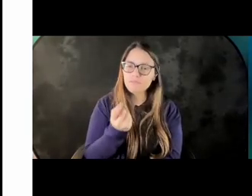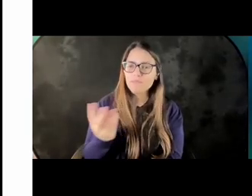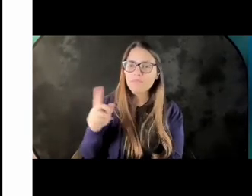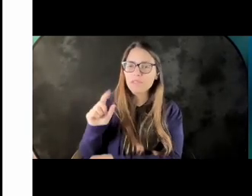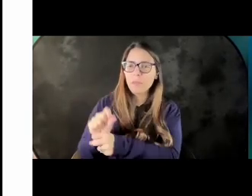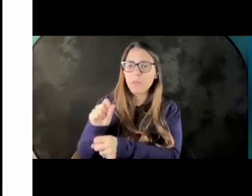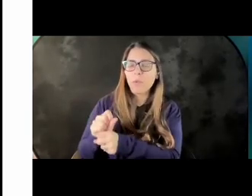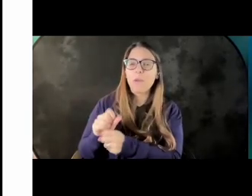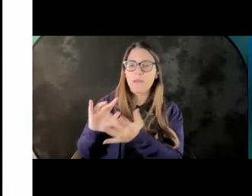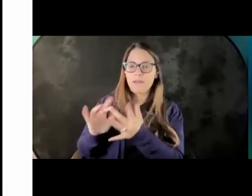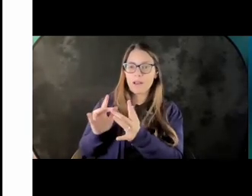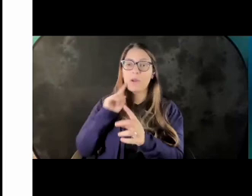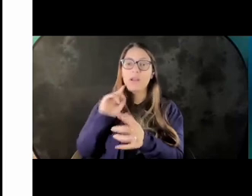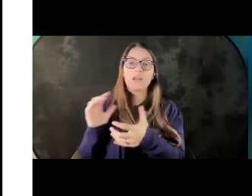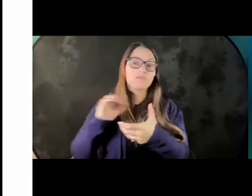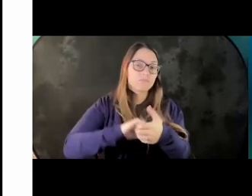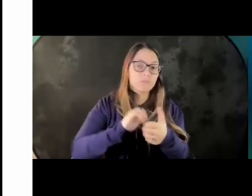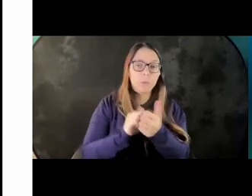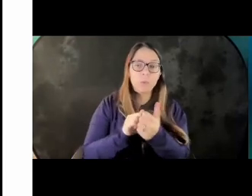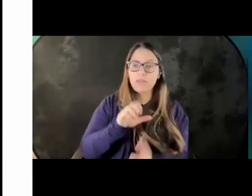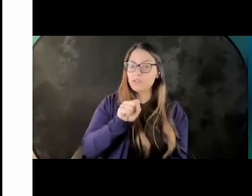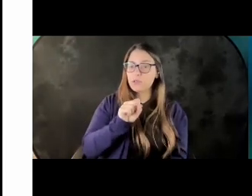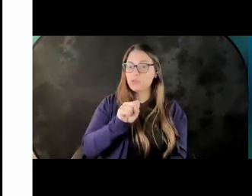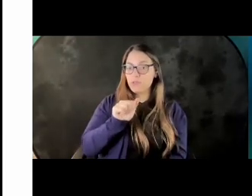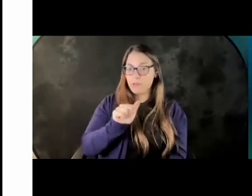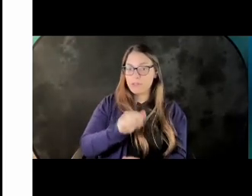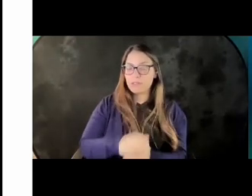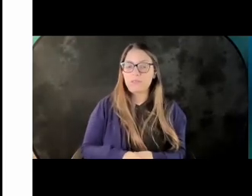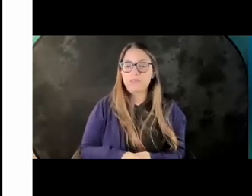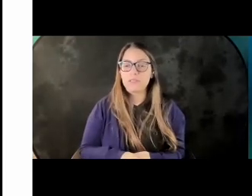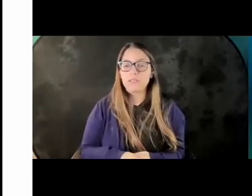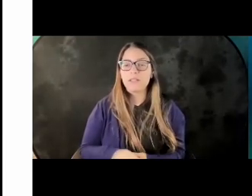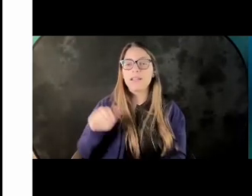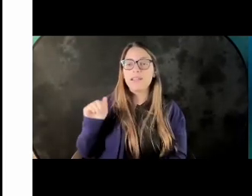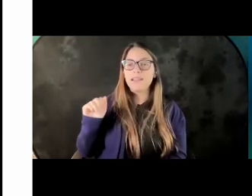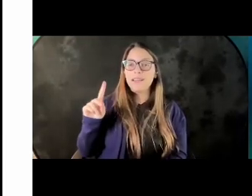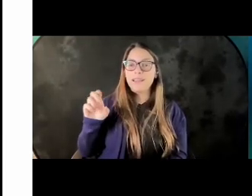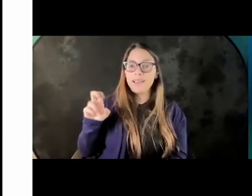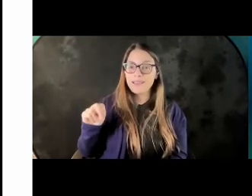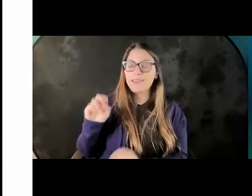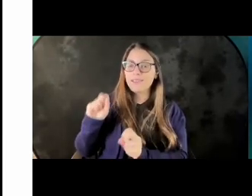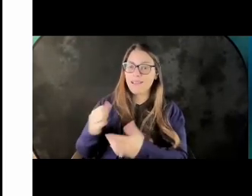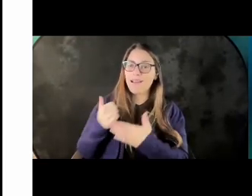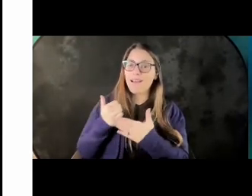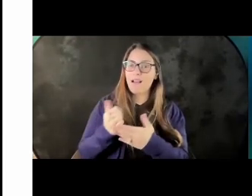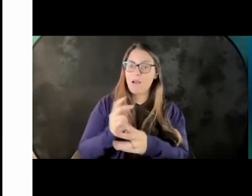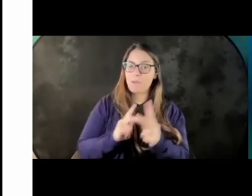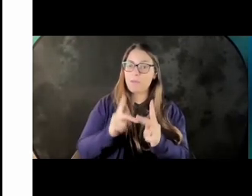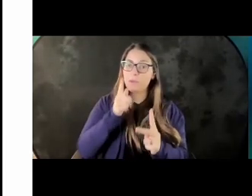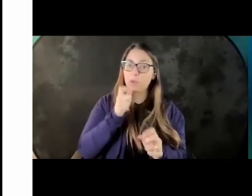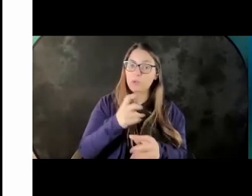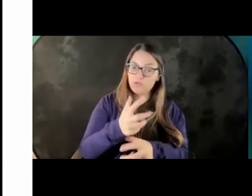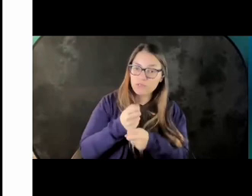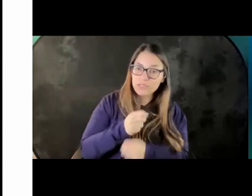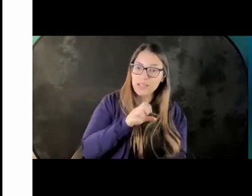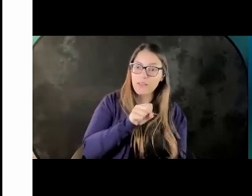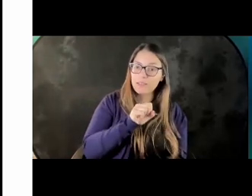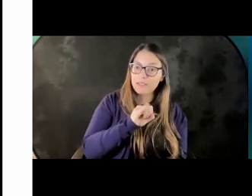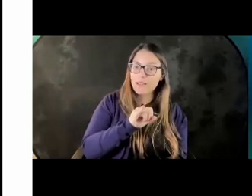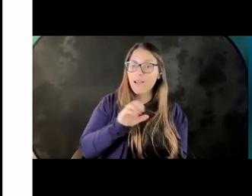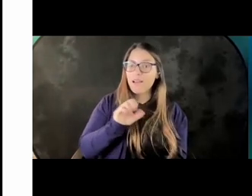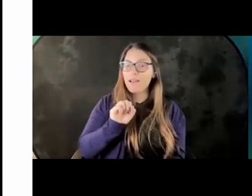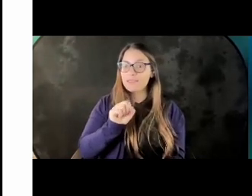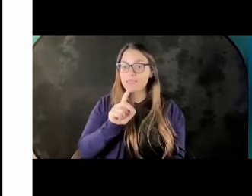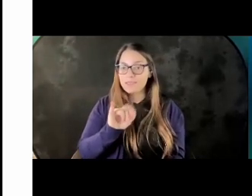Security Administration. ADEN can help SSI or SSDI beneficiaries to work to their fullest